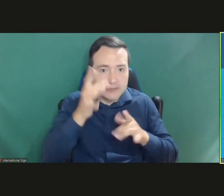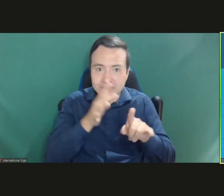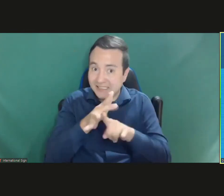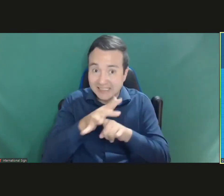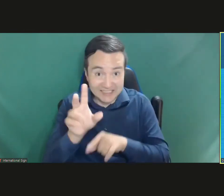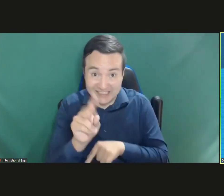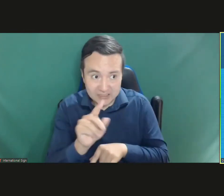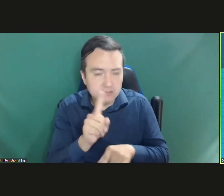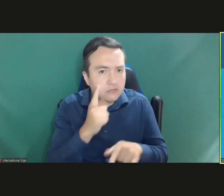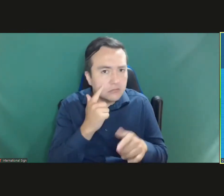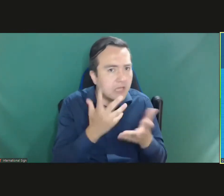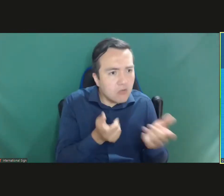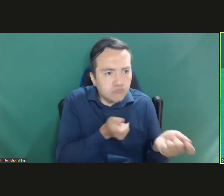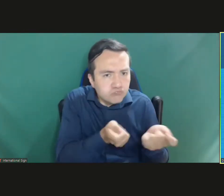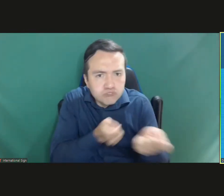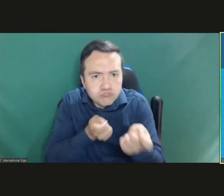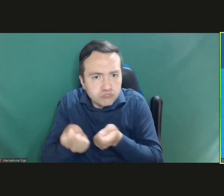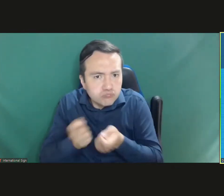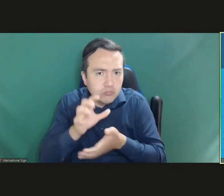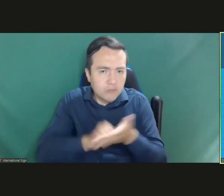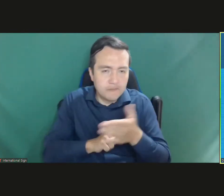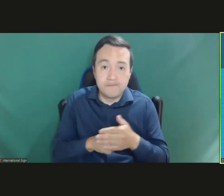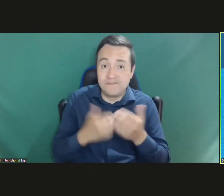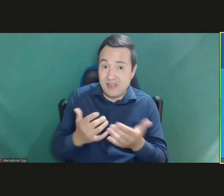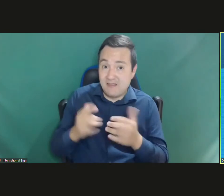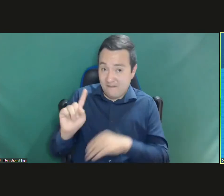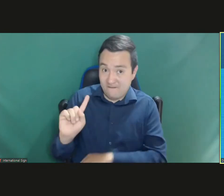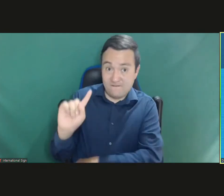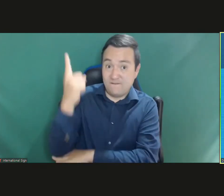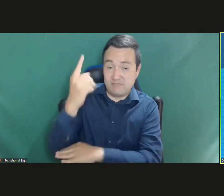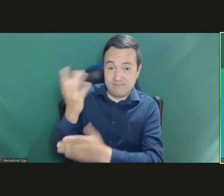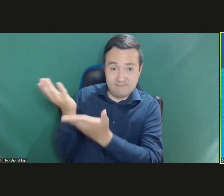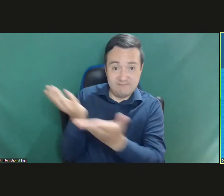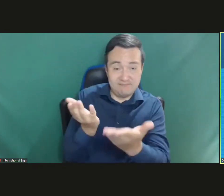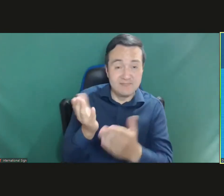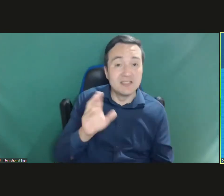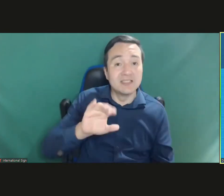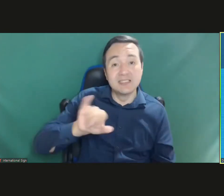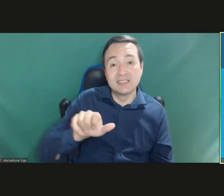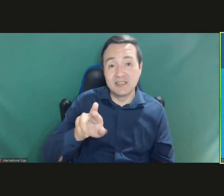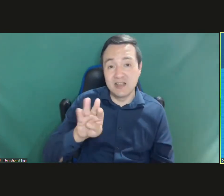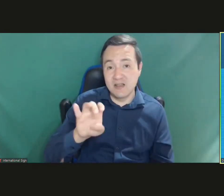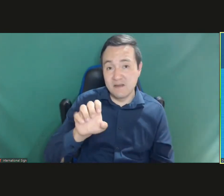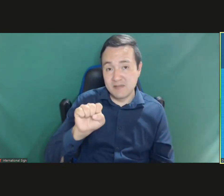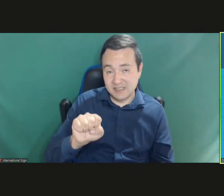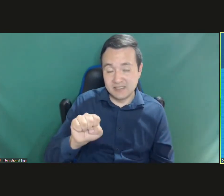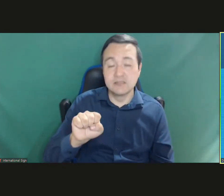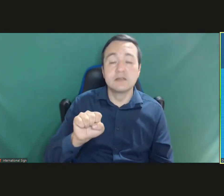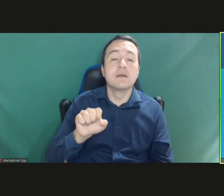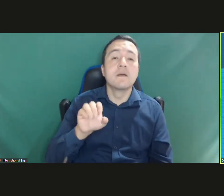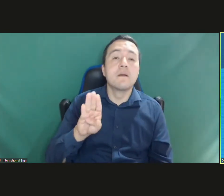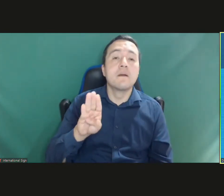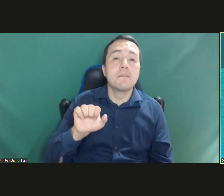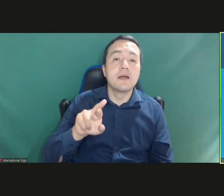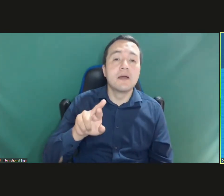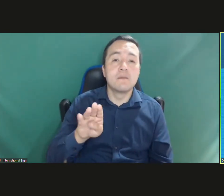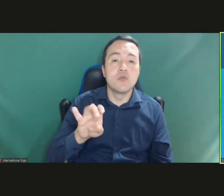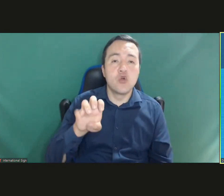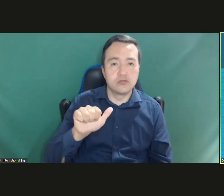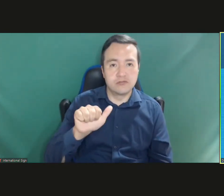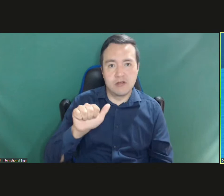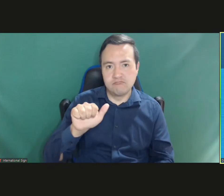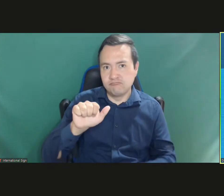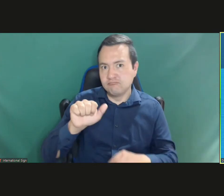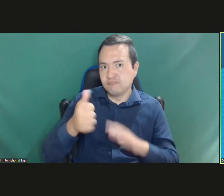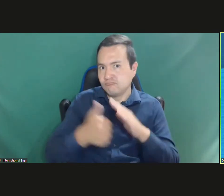Barbosa. And Dr. Barbosa, as you all know, is the Assistant Director of PAHO, and he's been leading the organization's response for